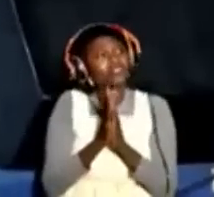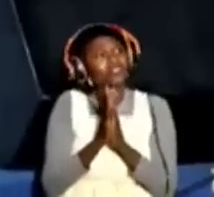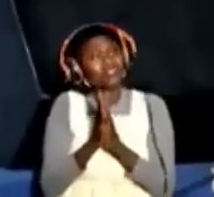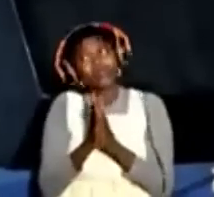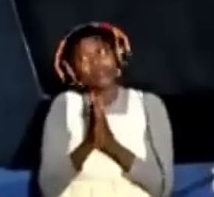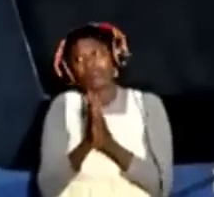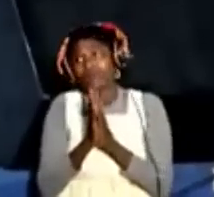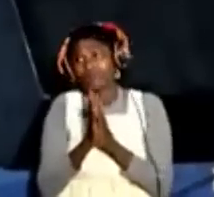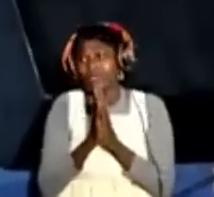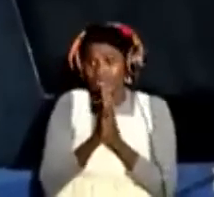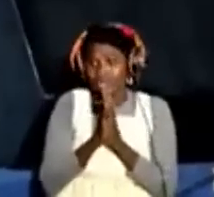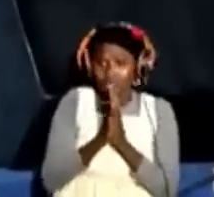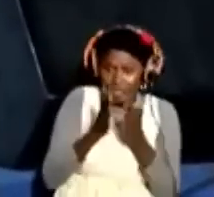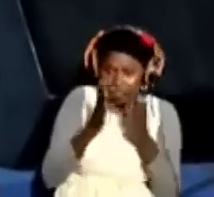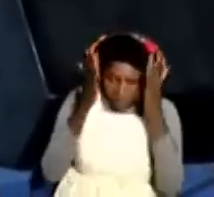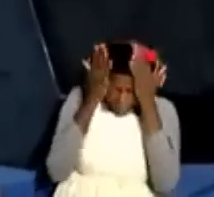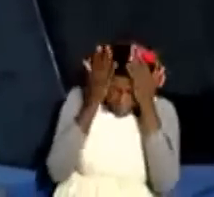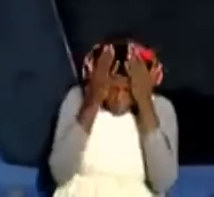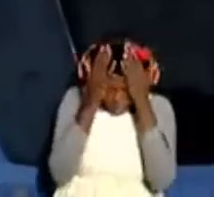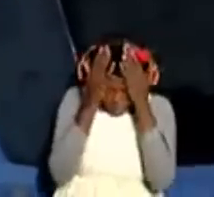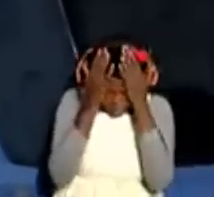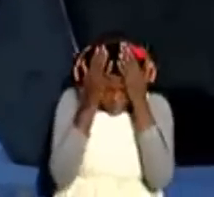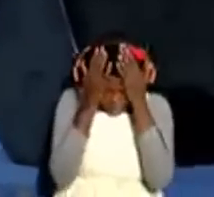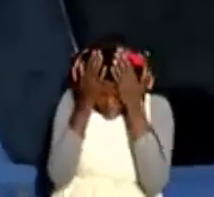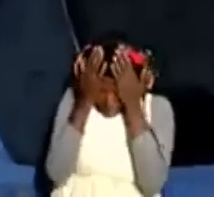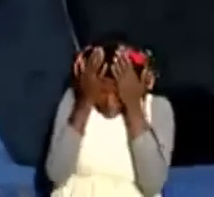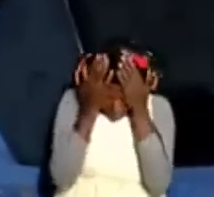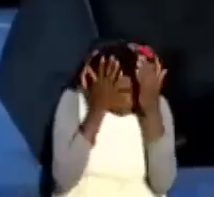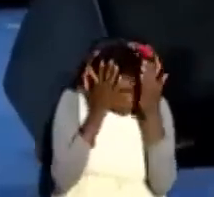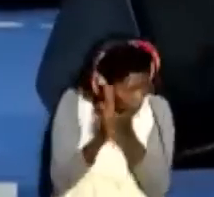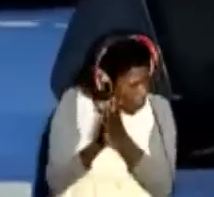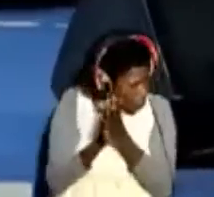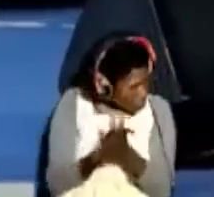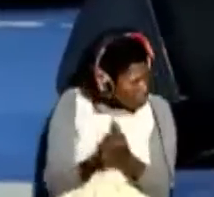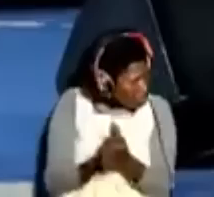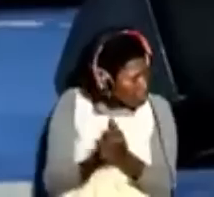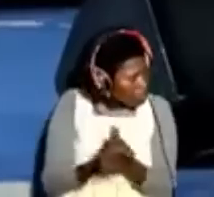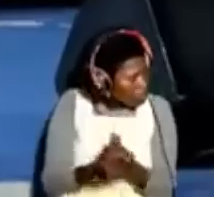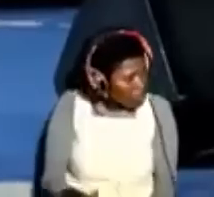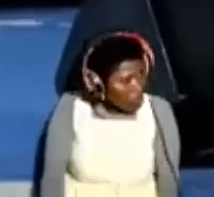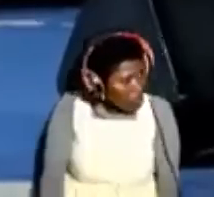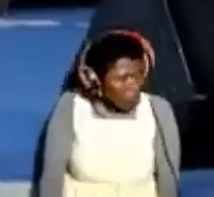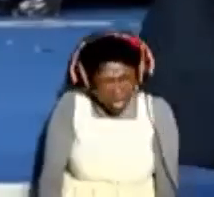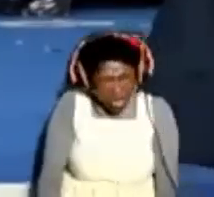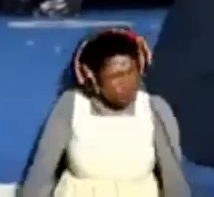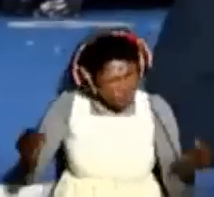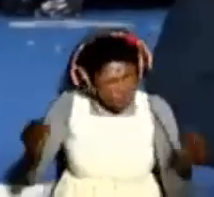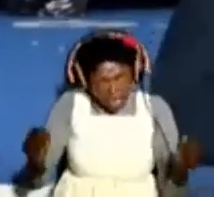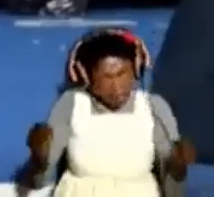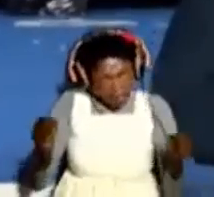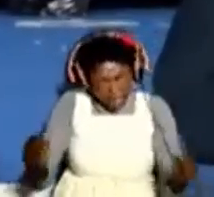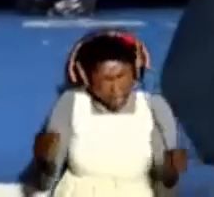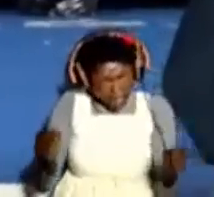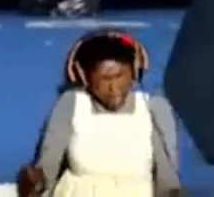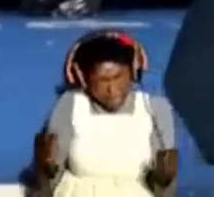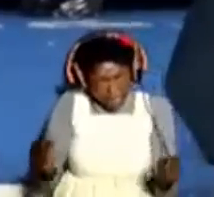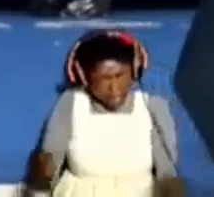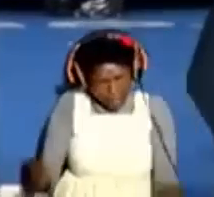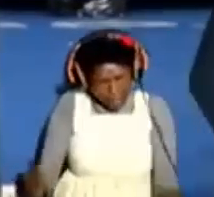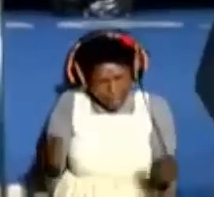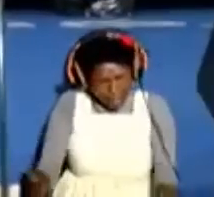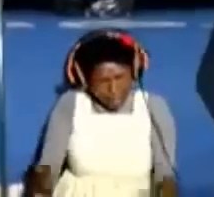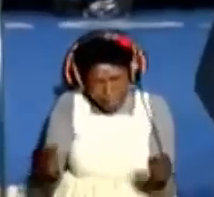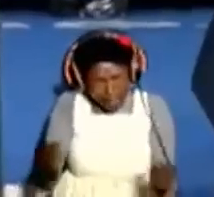Thank you, my dear brother. Thank you, oh man of God. God bless you. Maruba Shataba.